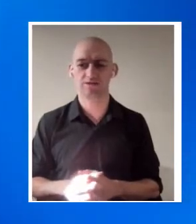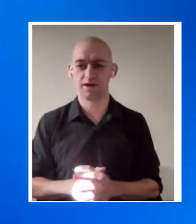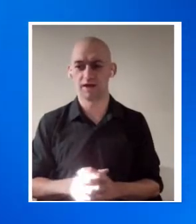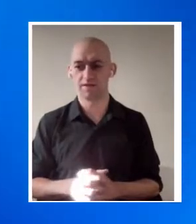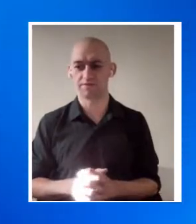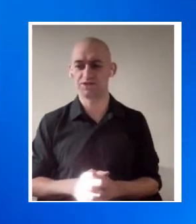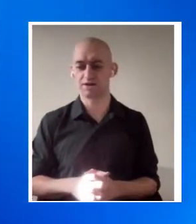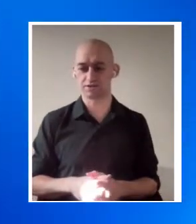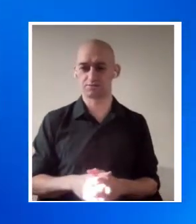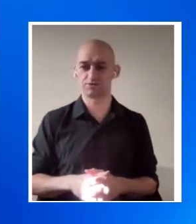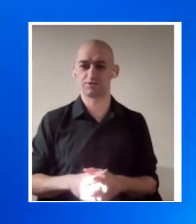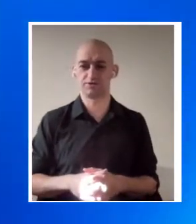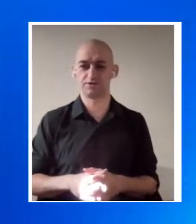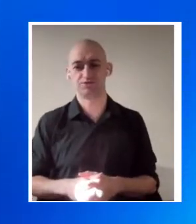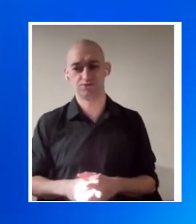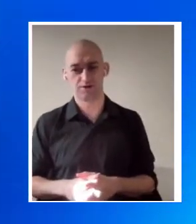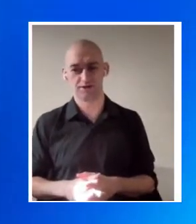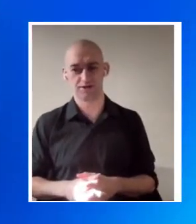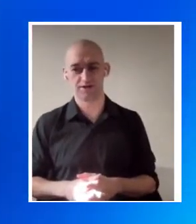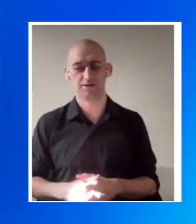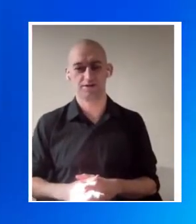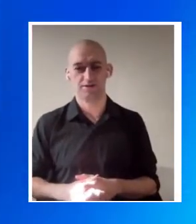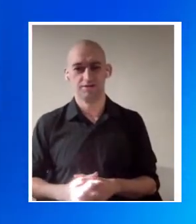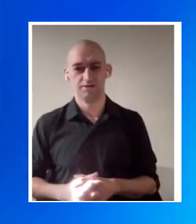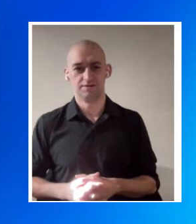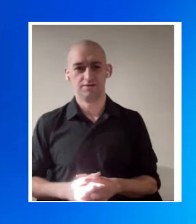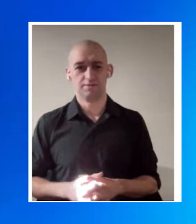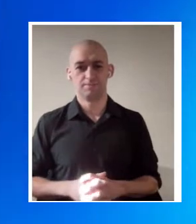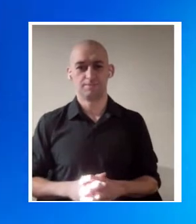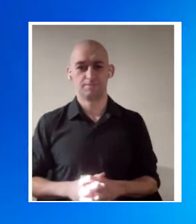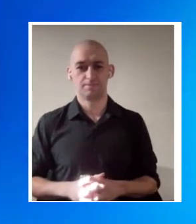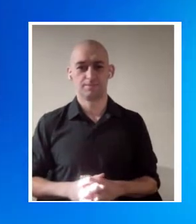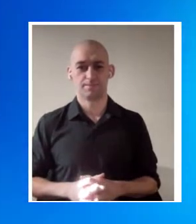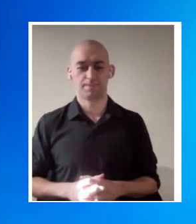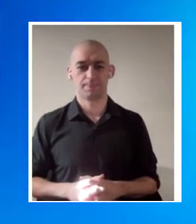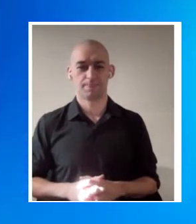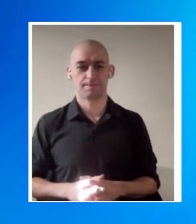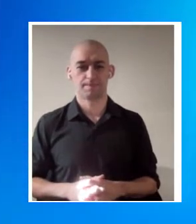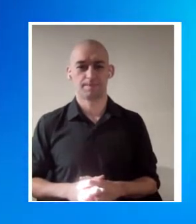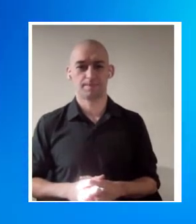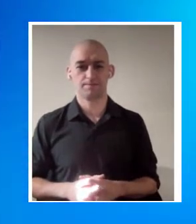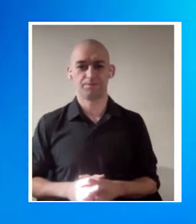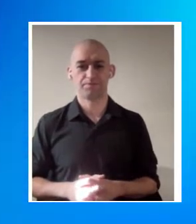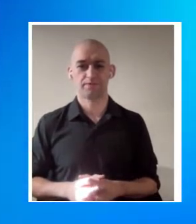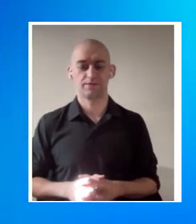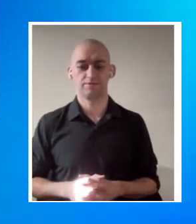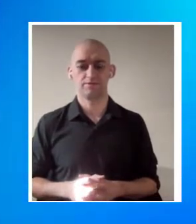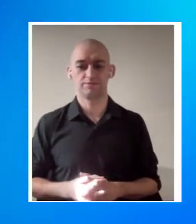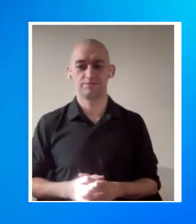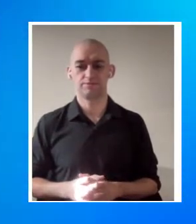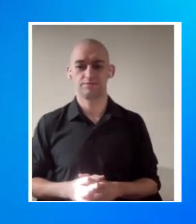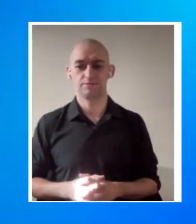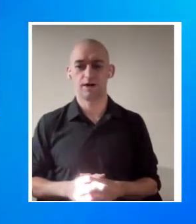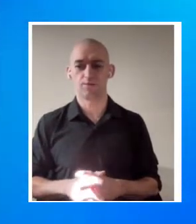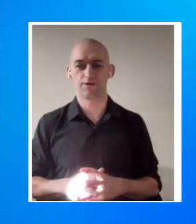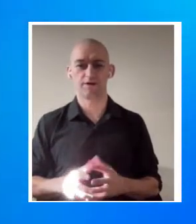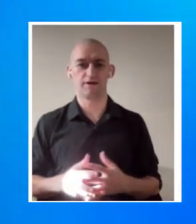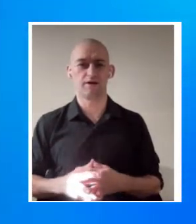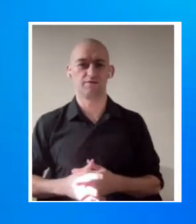So then I guess yeah, okay. Sorry, Emily, I'll hand it back over to